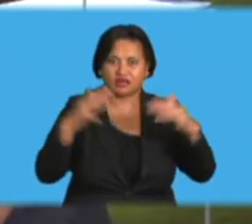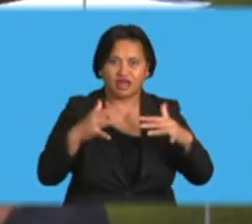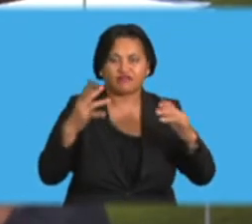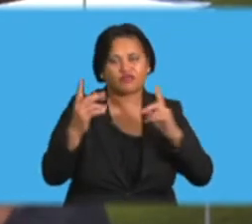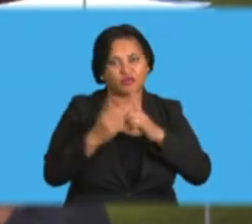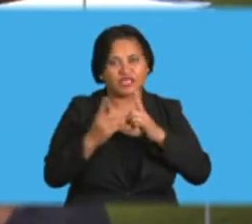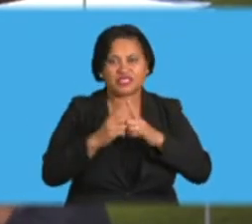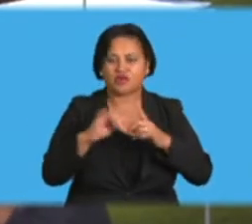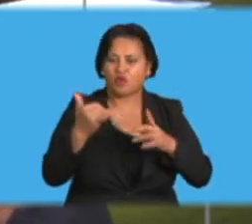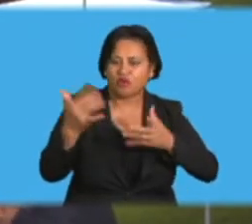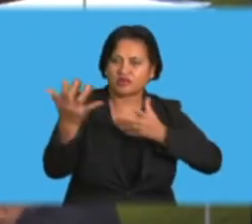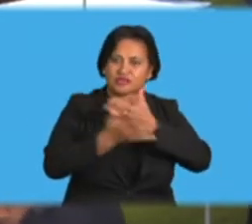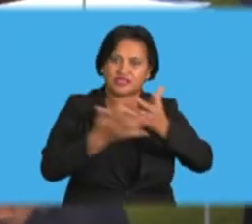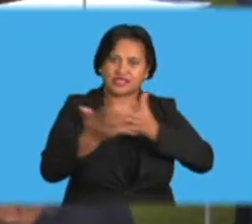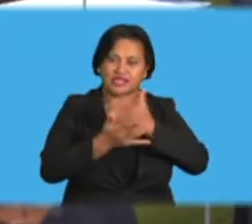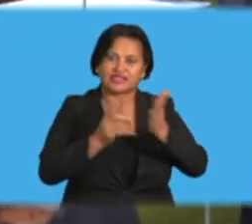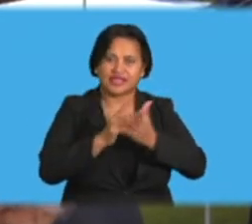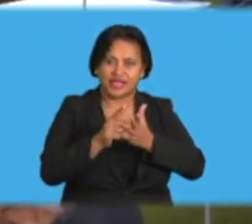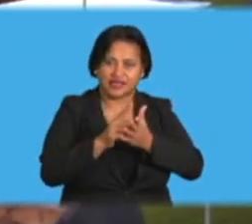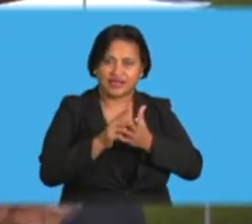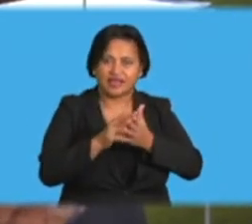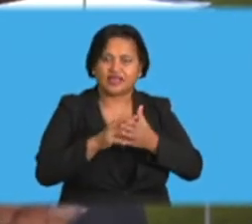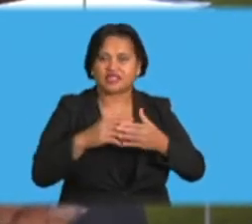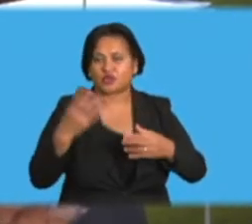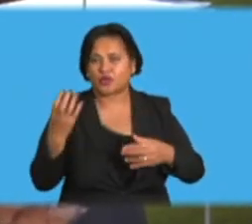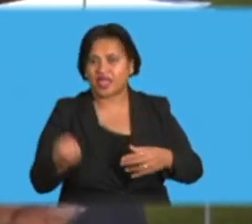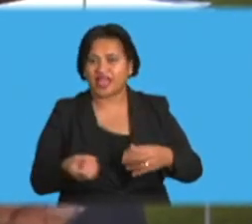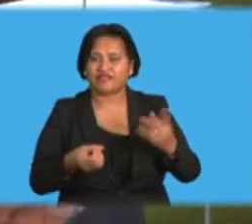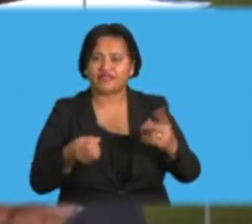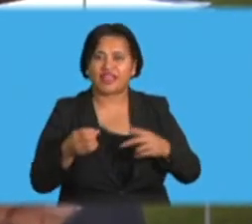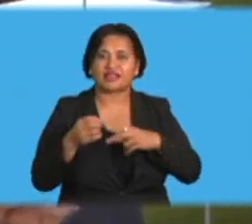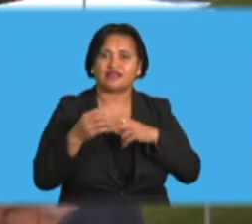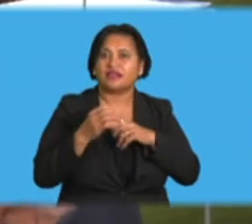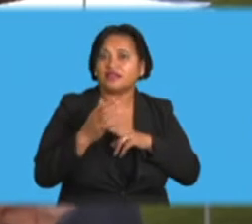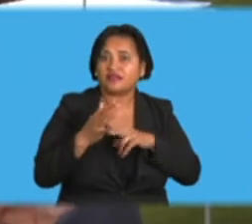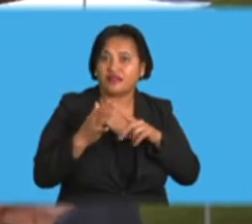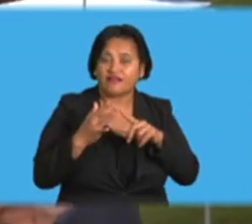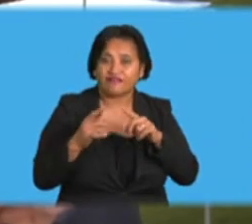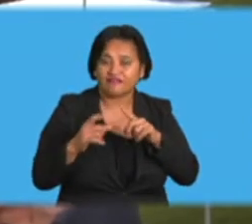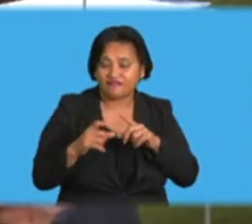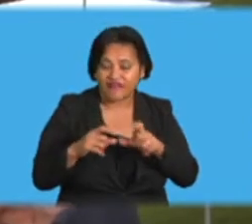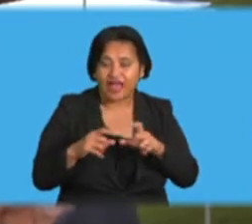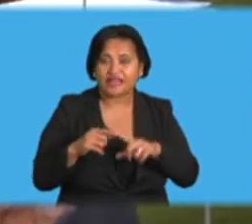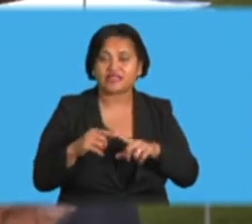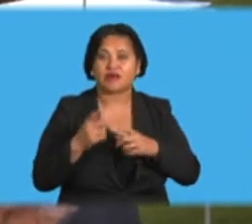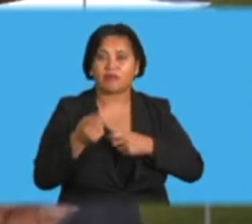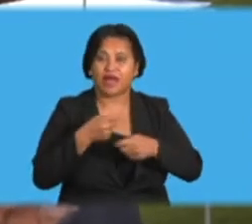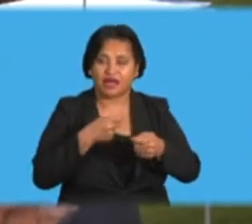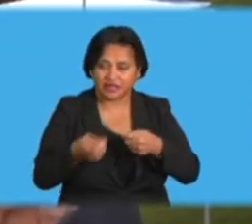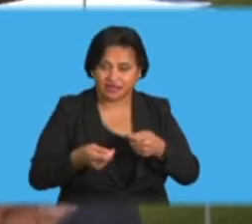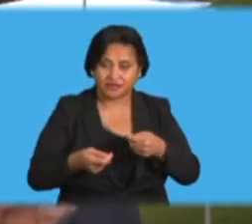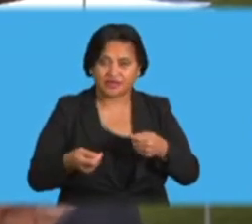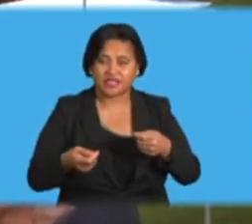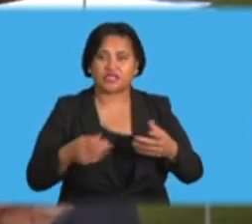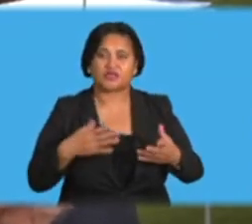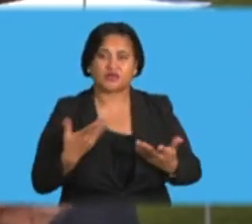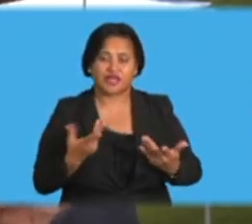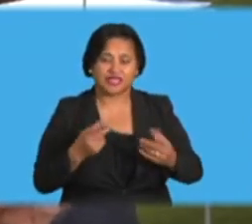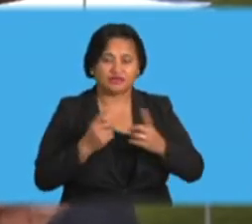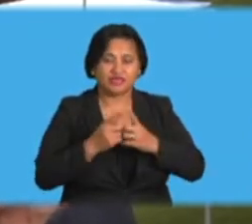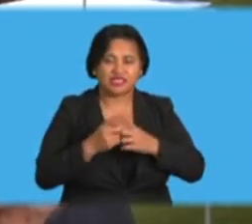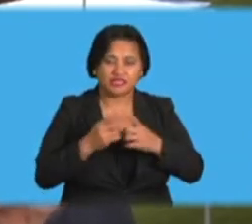compete in the what they call the MICE market, which is the meetings, incentives, conferences, and exhibitions market, Madam Speaker. And